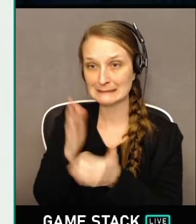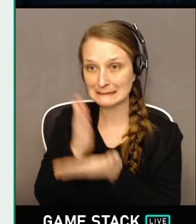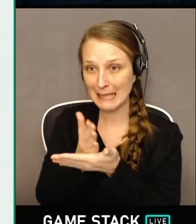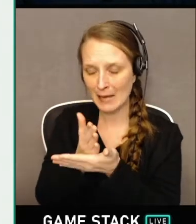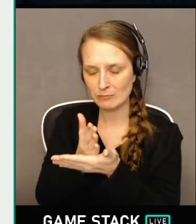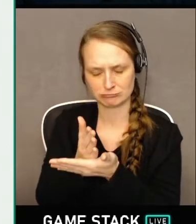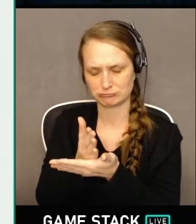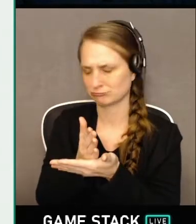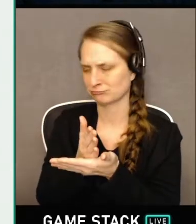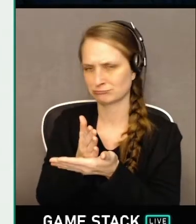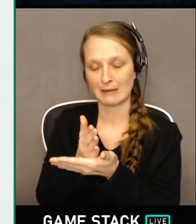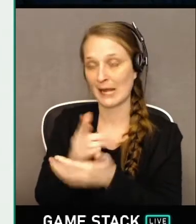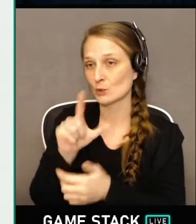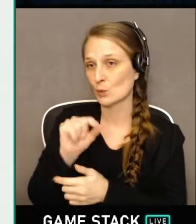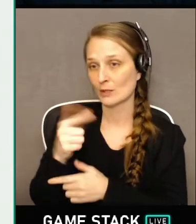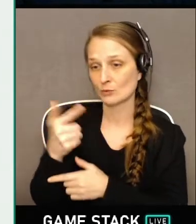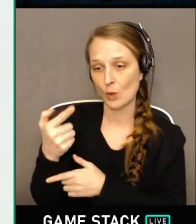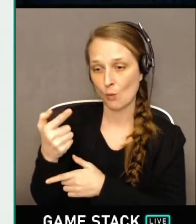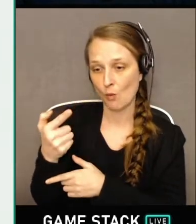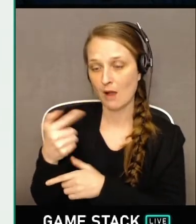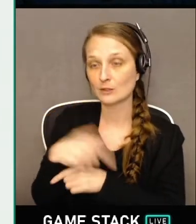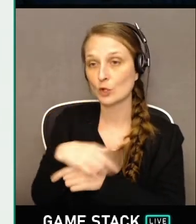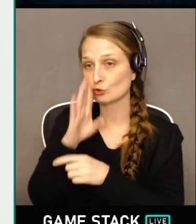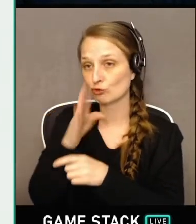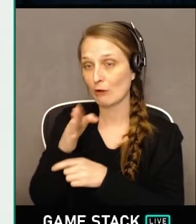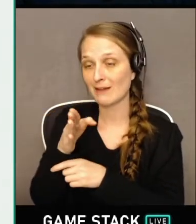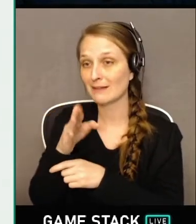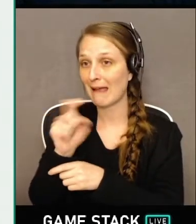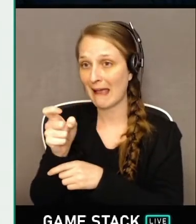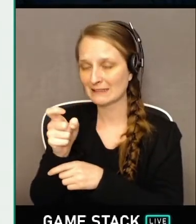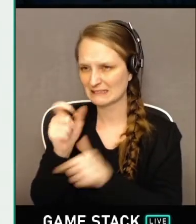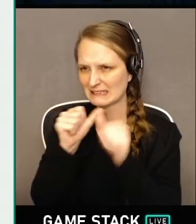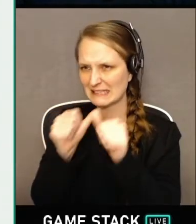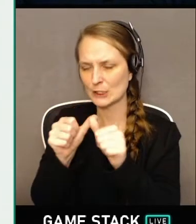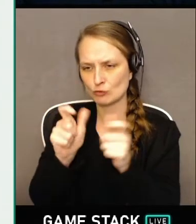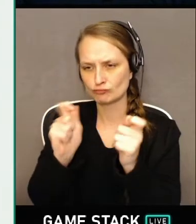In 2021, DirectX continues to evolve.